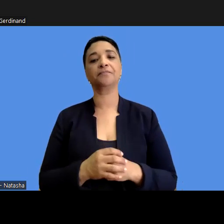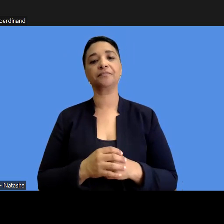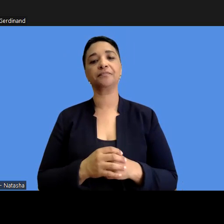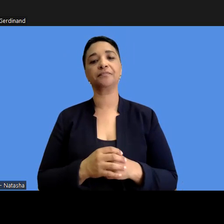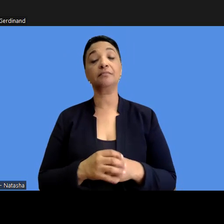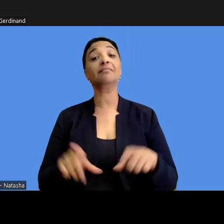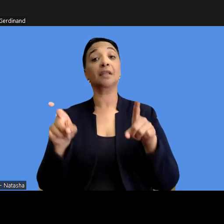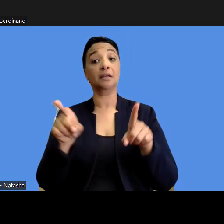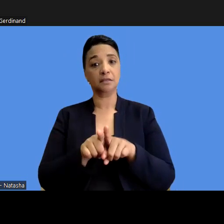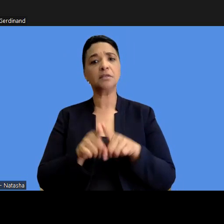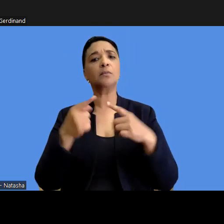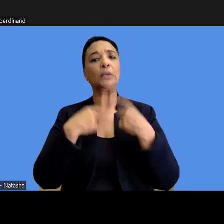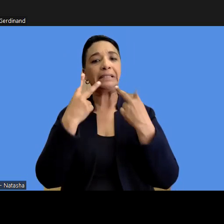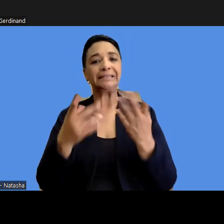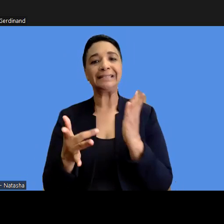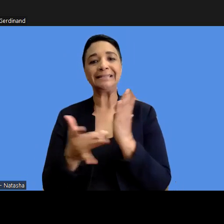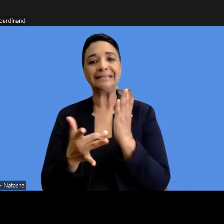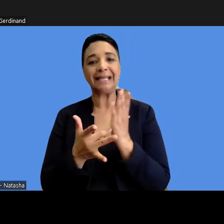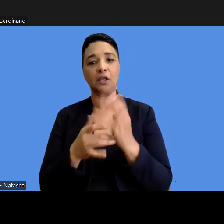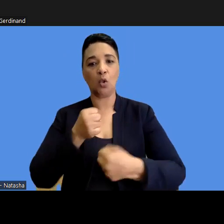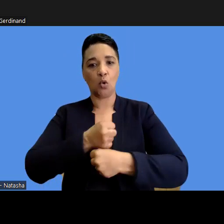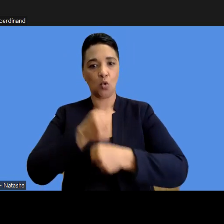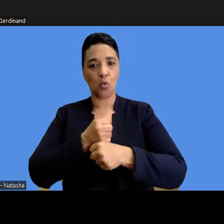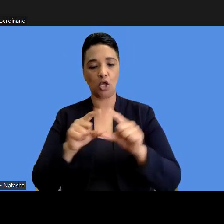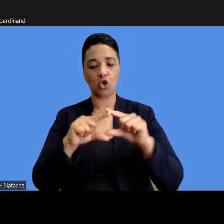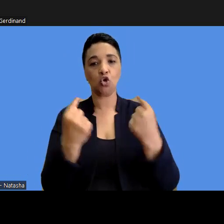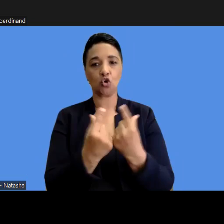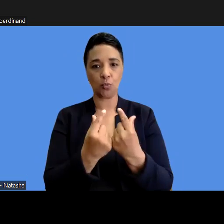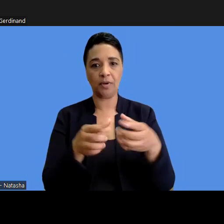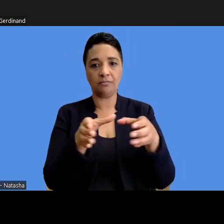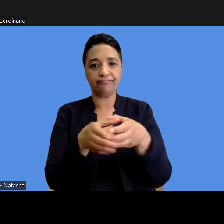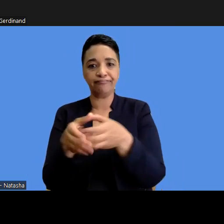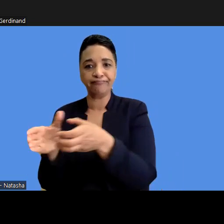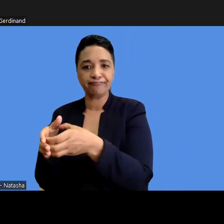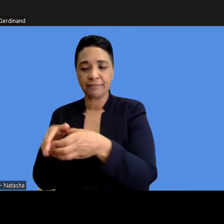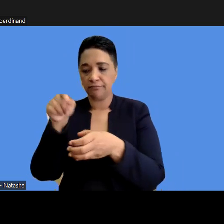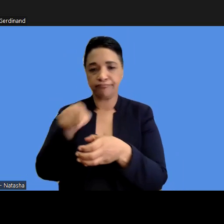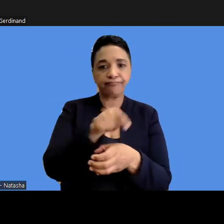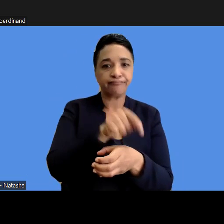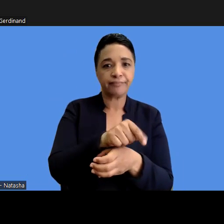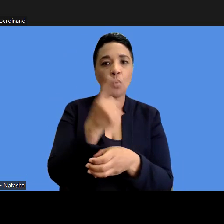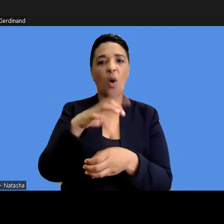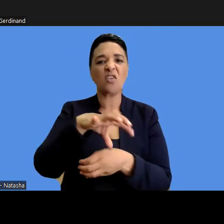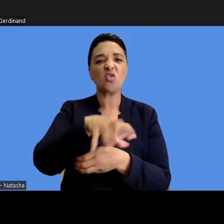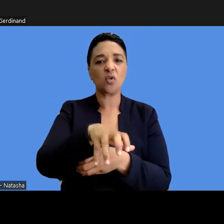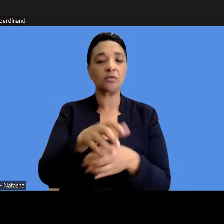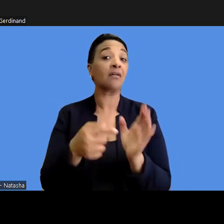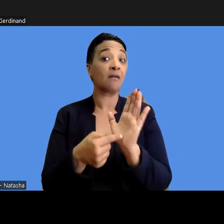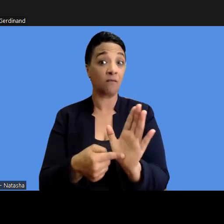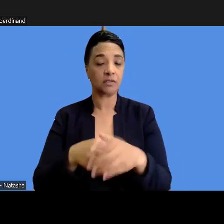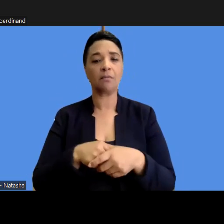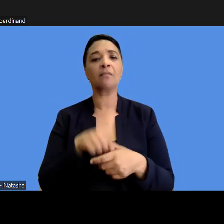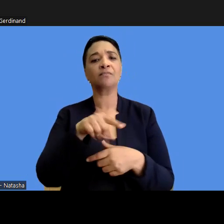of the technical working groups, the different technical working groups existing in a country, including those focusing